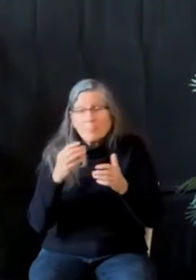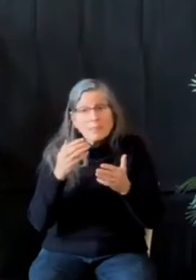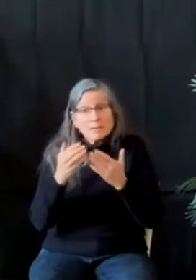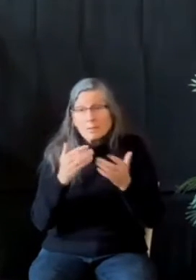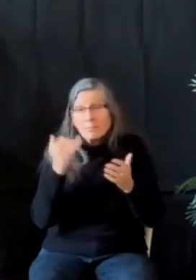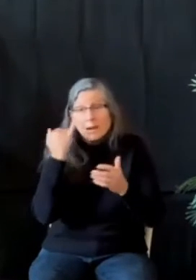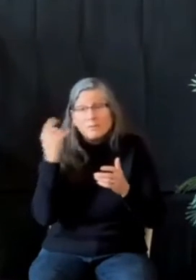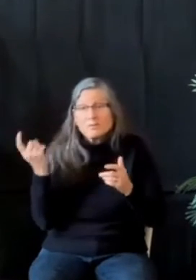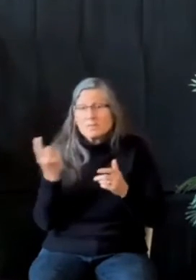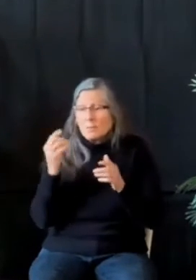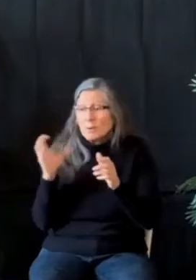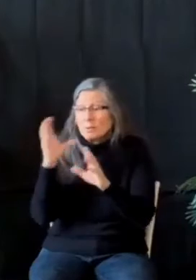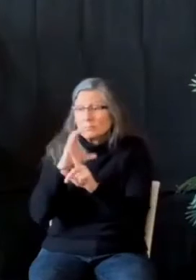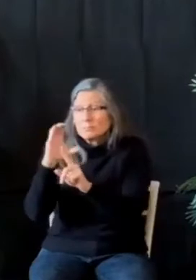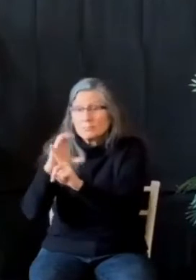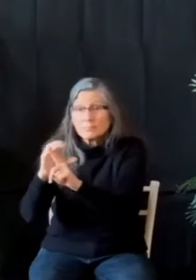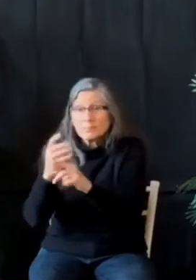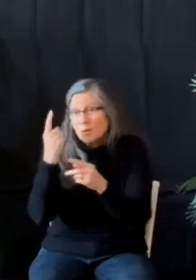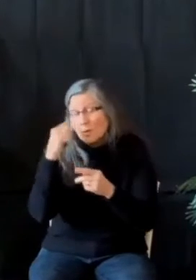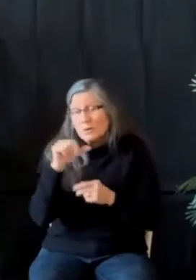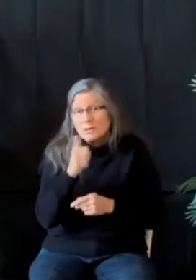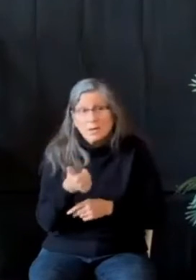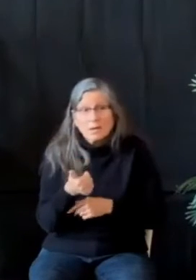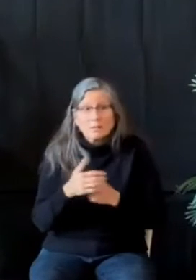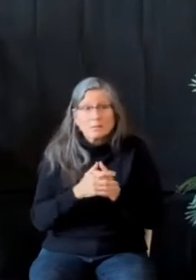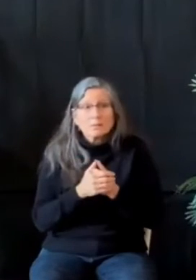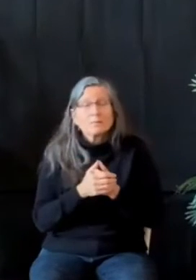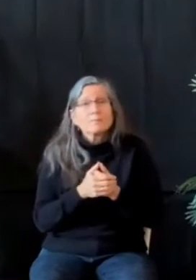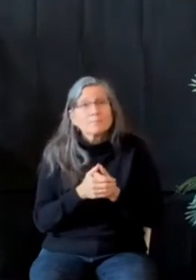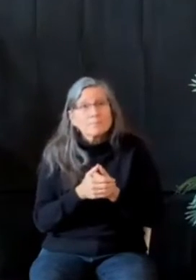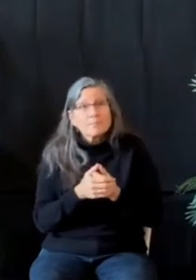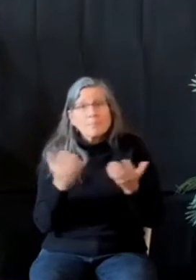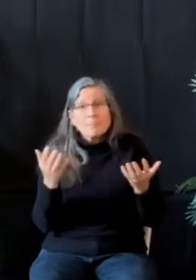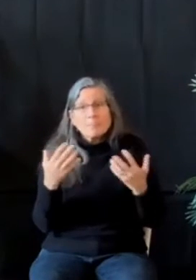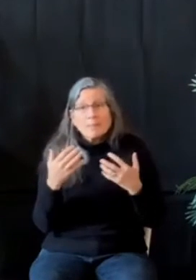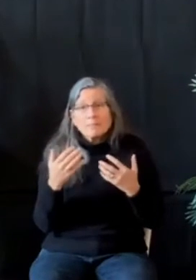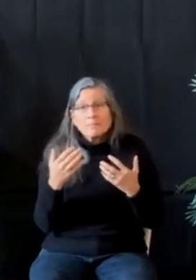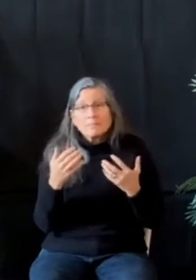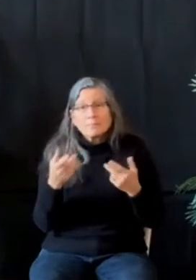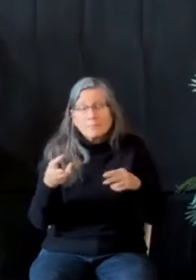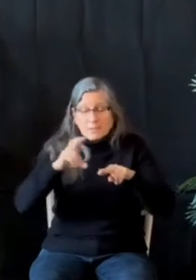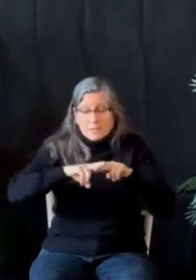Honest people are relaxed and confident, bold as lions. You